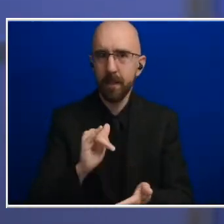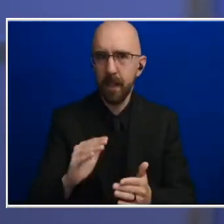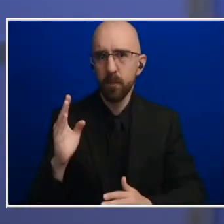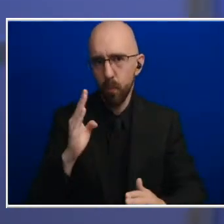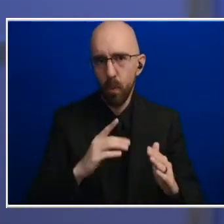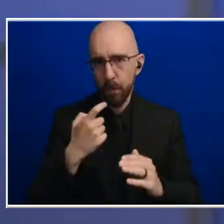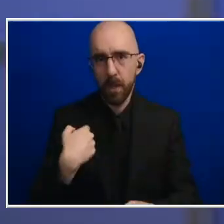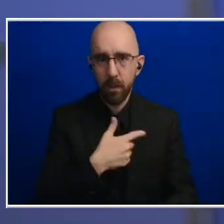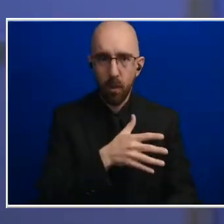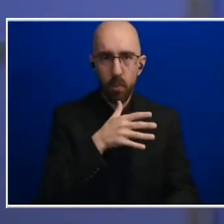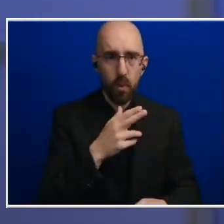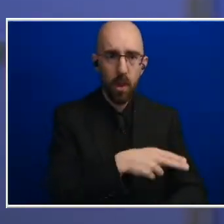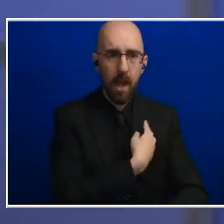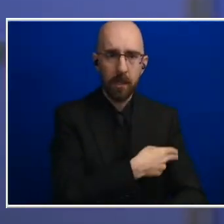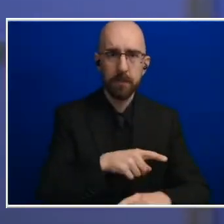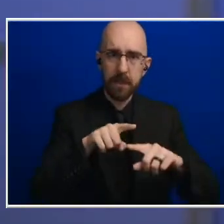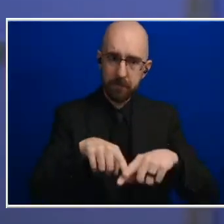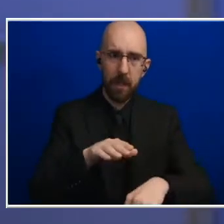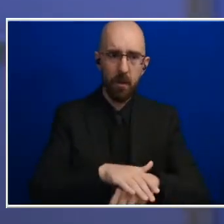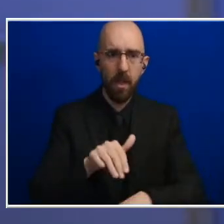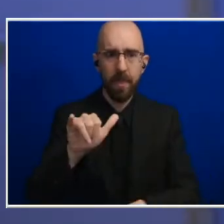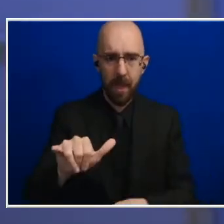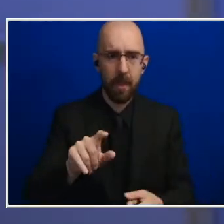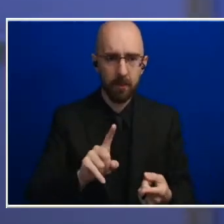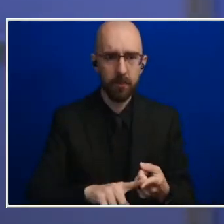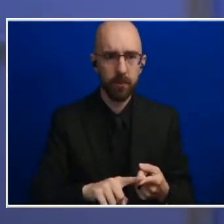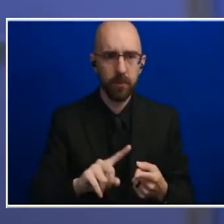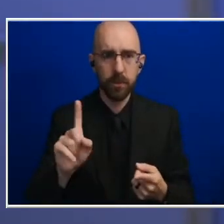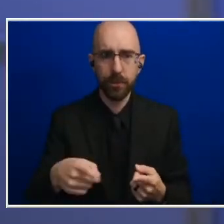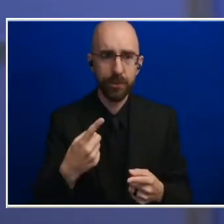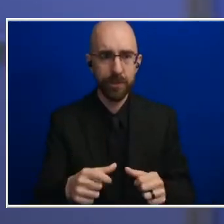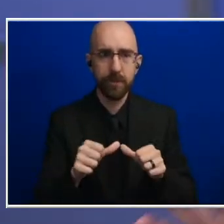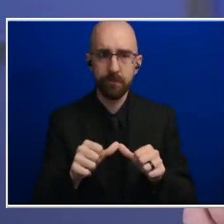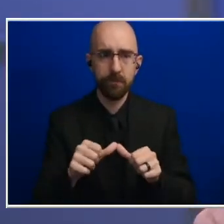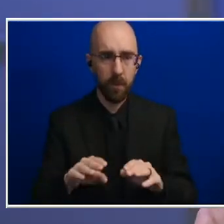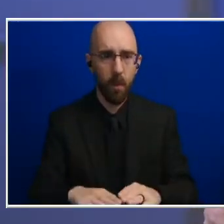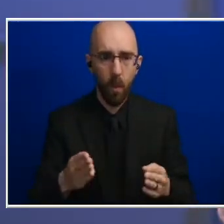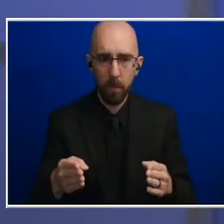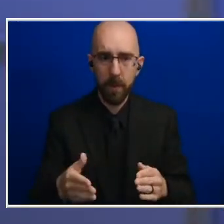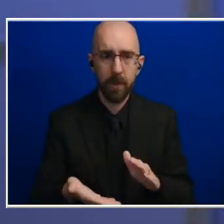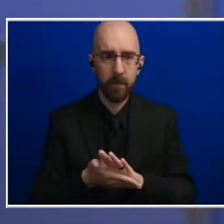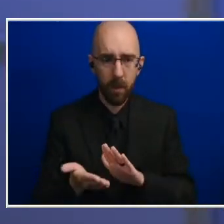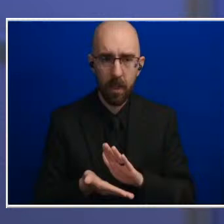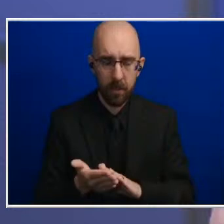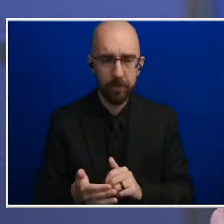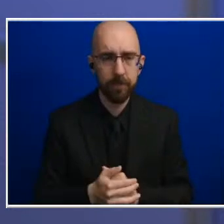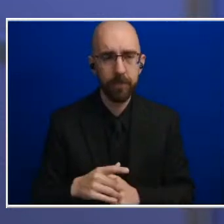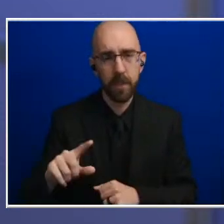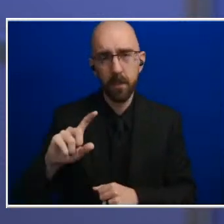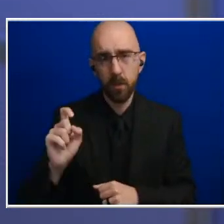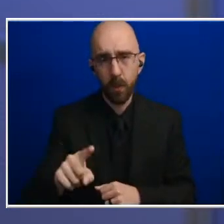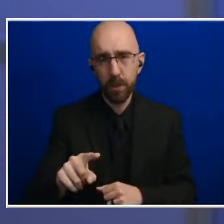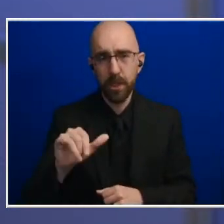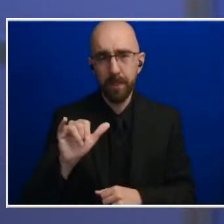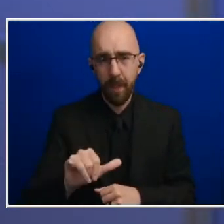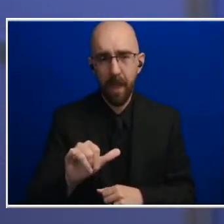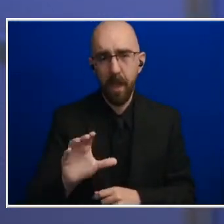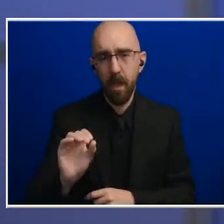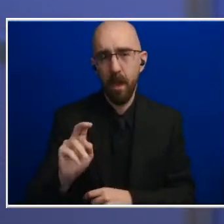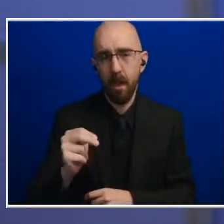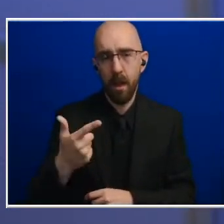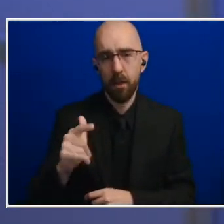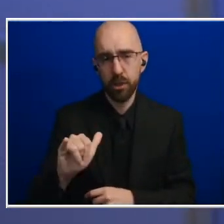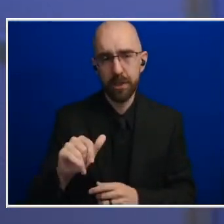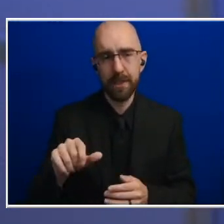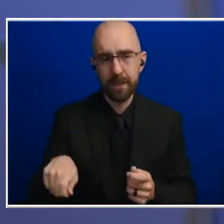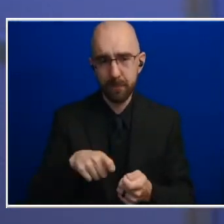really depend upon that to just stay open and to stay viable. The question that's oncology specific is a very